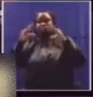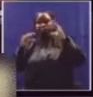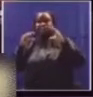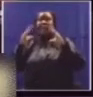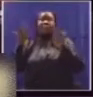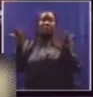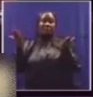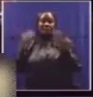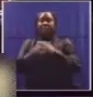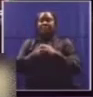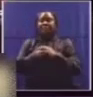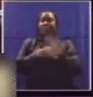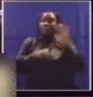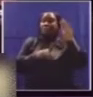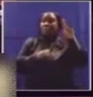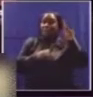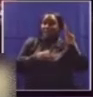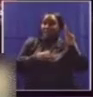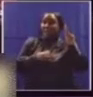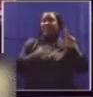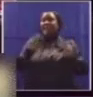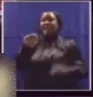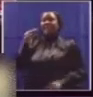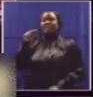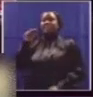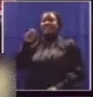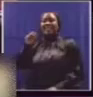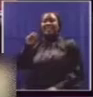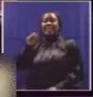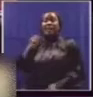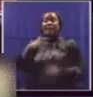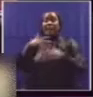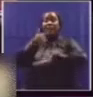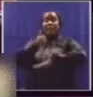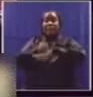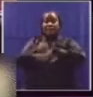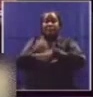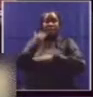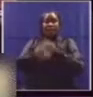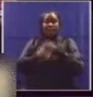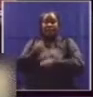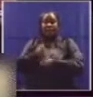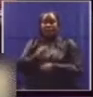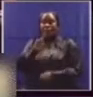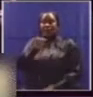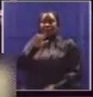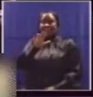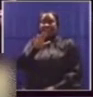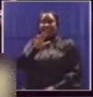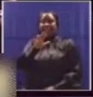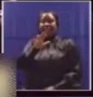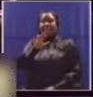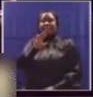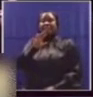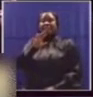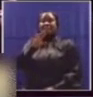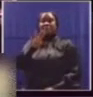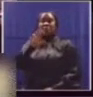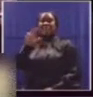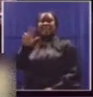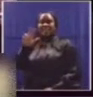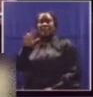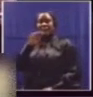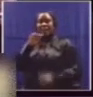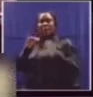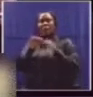in the UK, as an example, which was established on the 5th of July, 1948, just 3 years after the end of the Second World War. At that